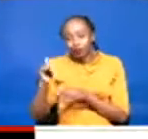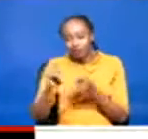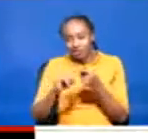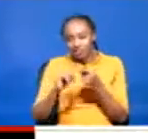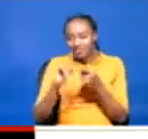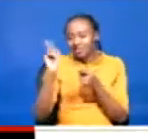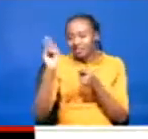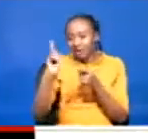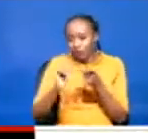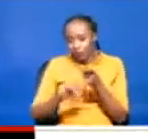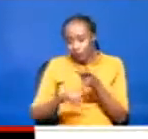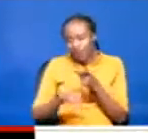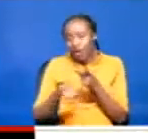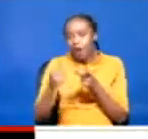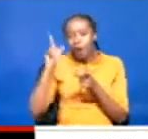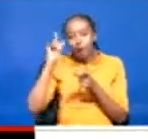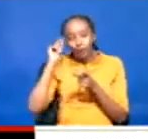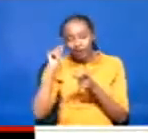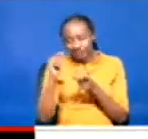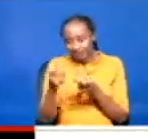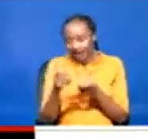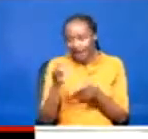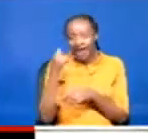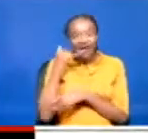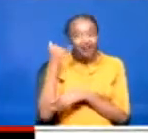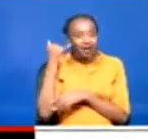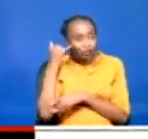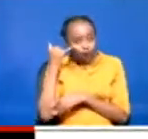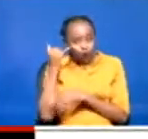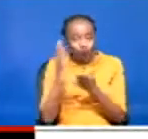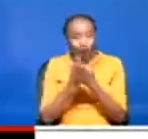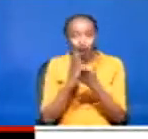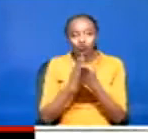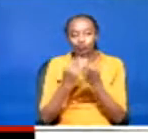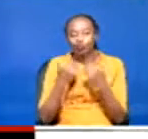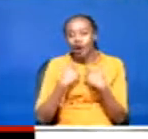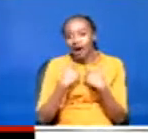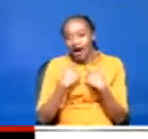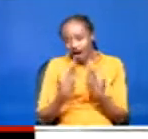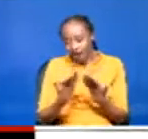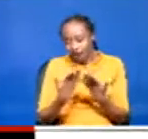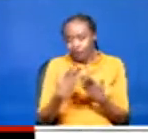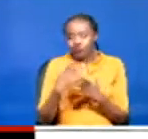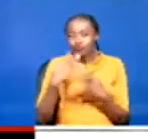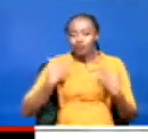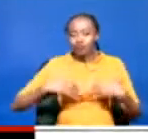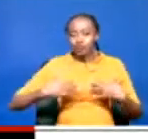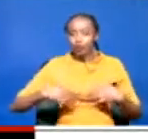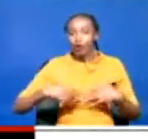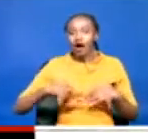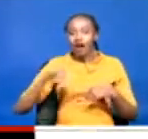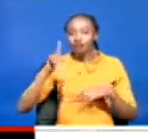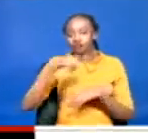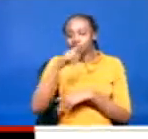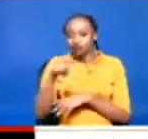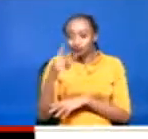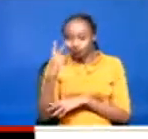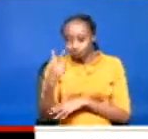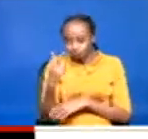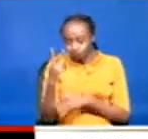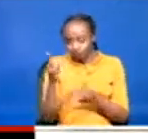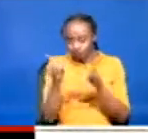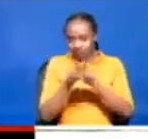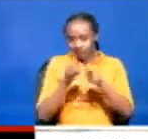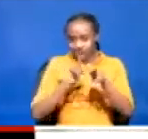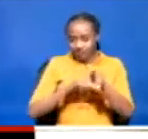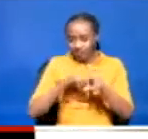and Nakuru. Over the past 20 years, Kenya's population has doubled, with the country sustaining population growth with both high